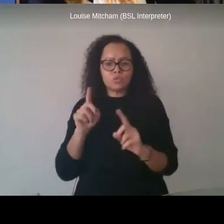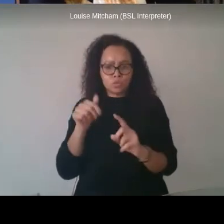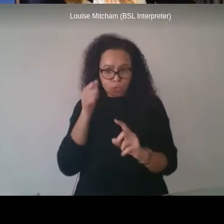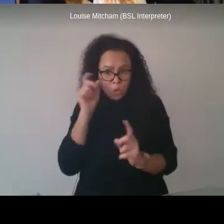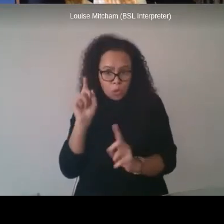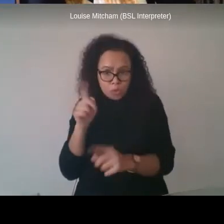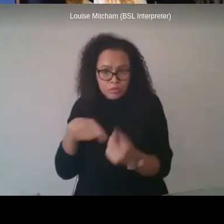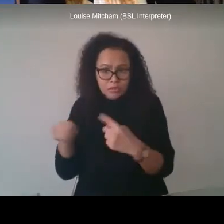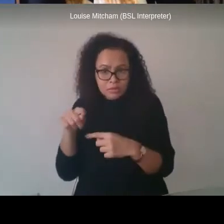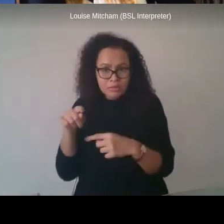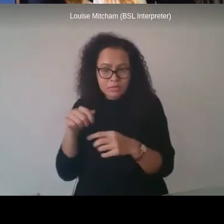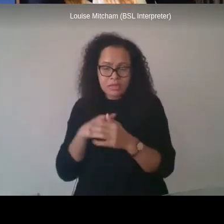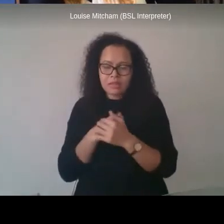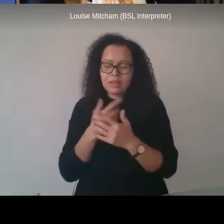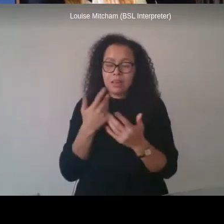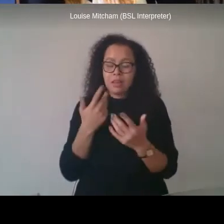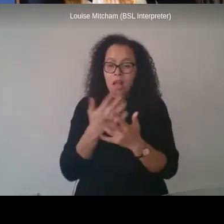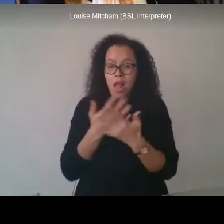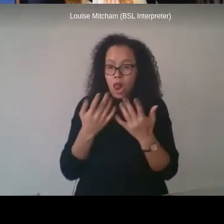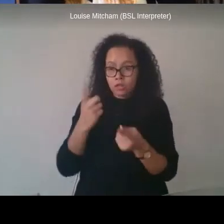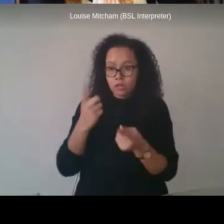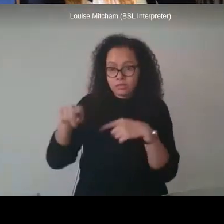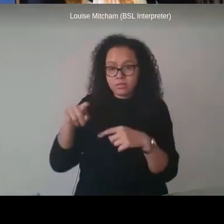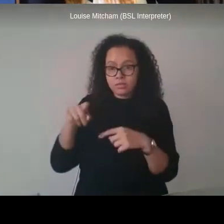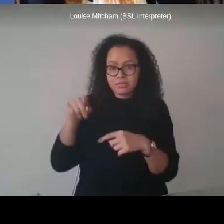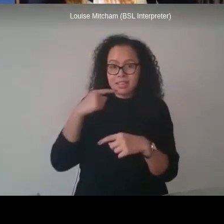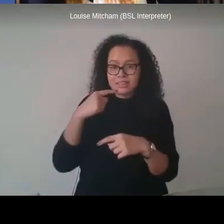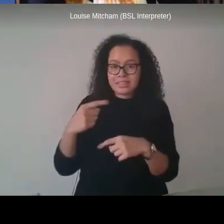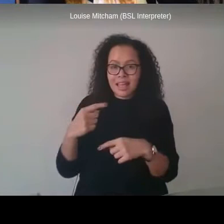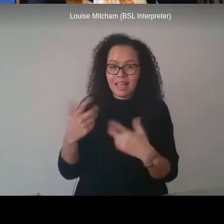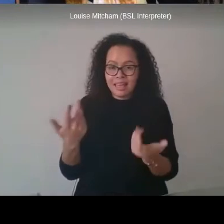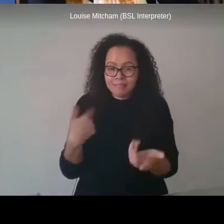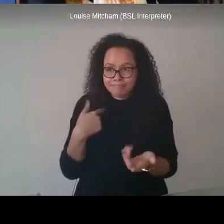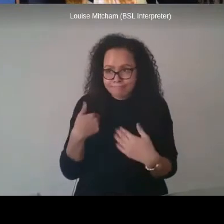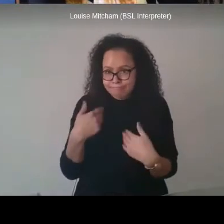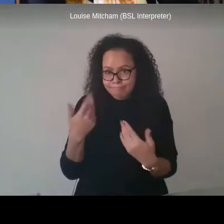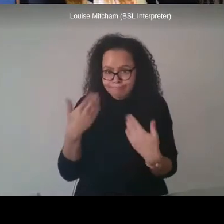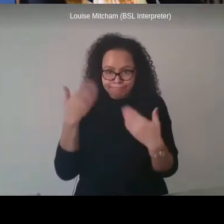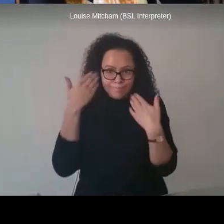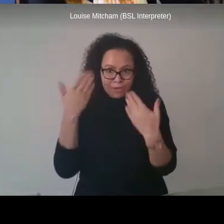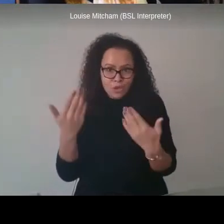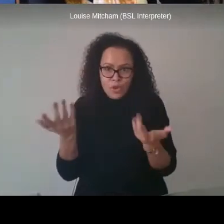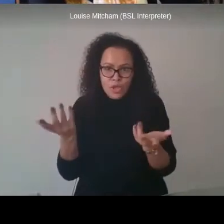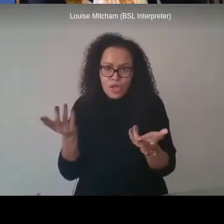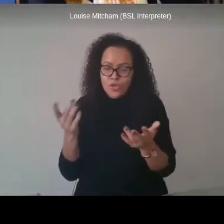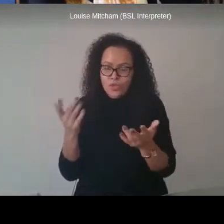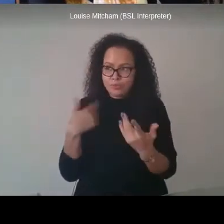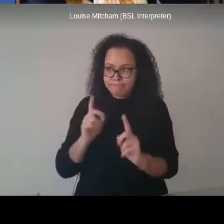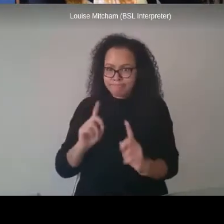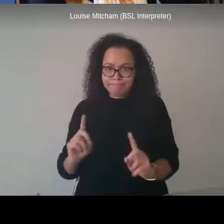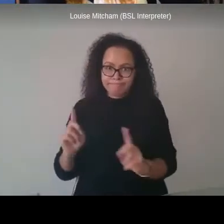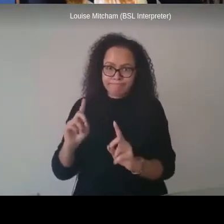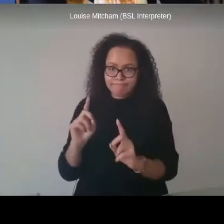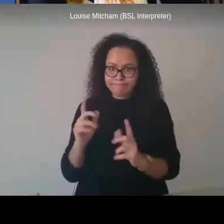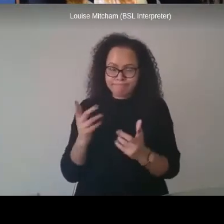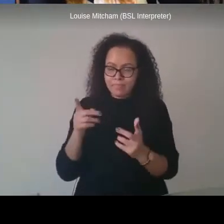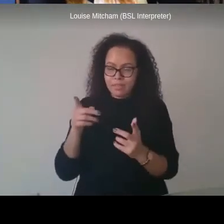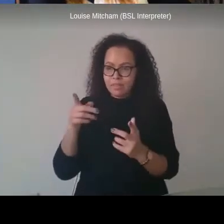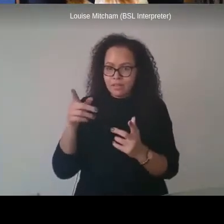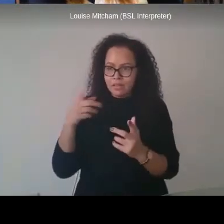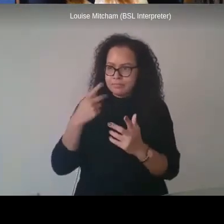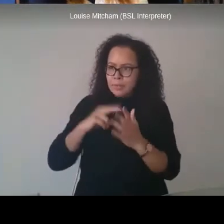a lot of the time, they turn around and go, do you know what, you've got a clue. You know, they're asking their HR managers if it's an organization,